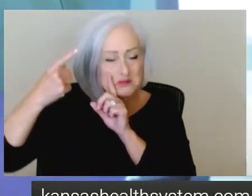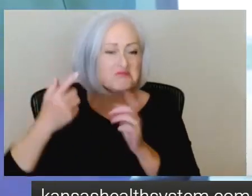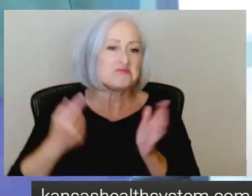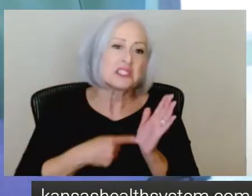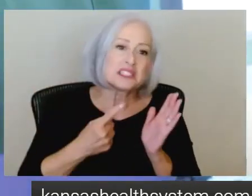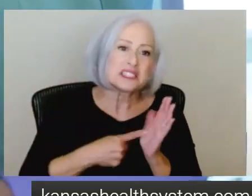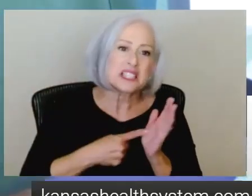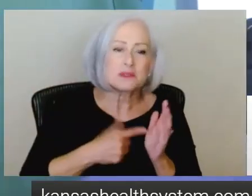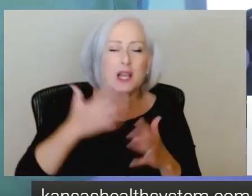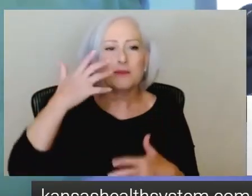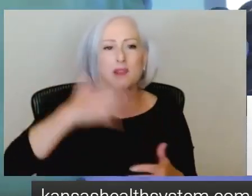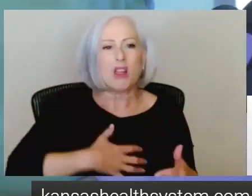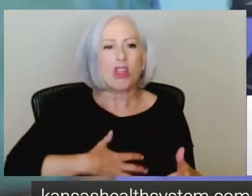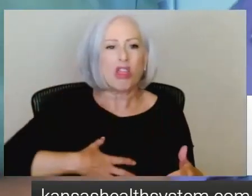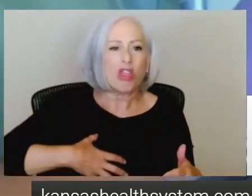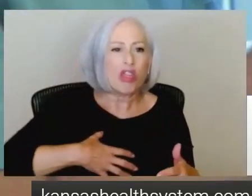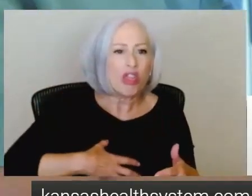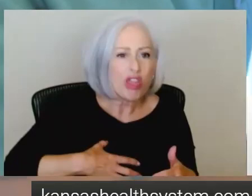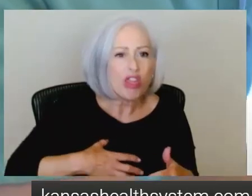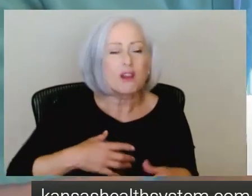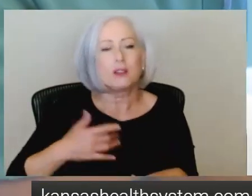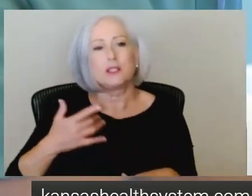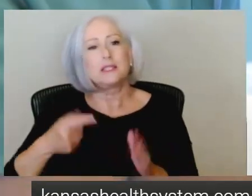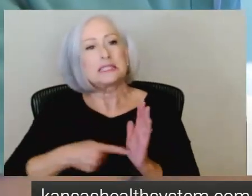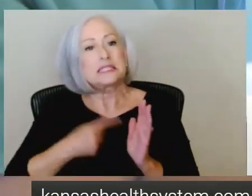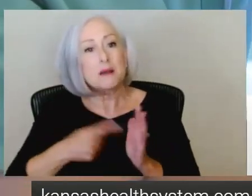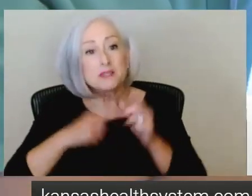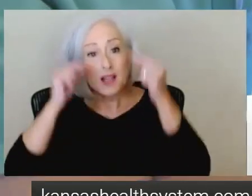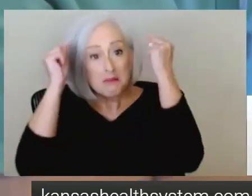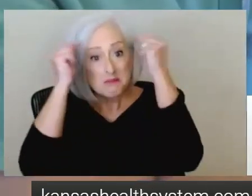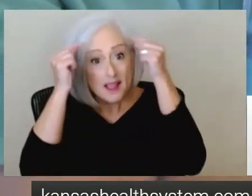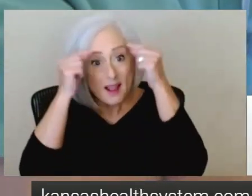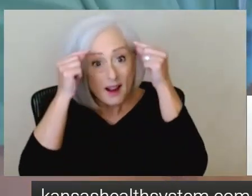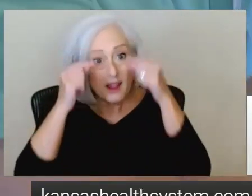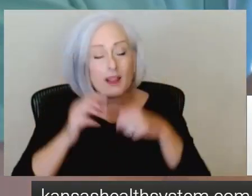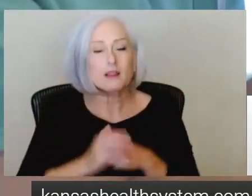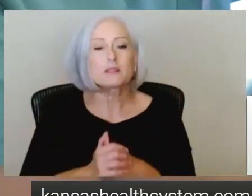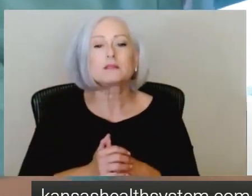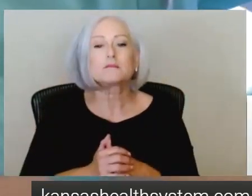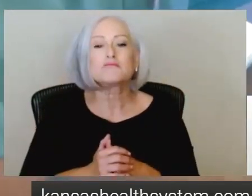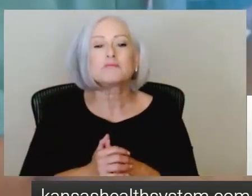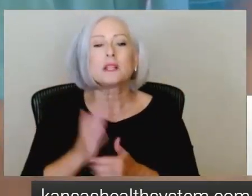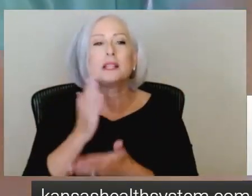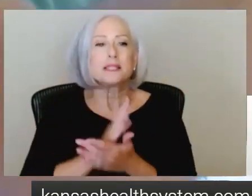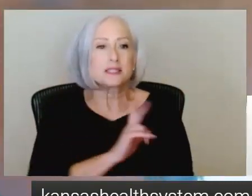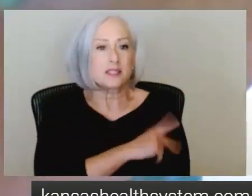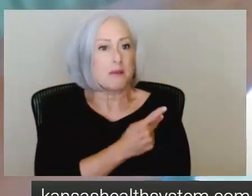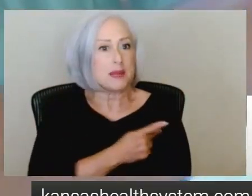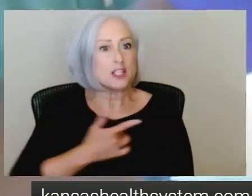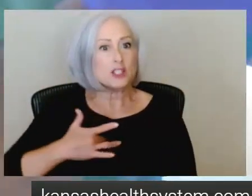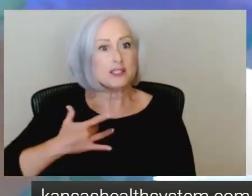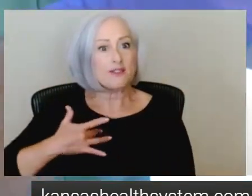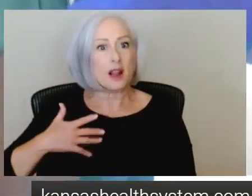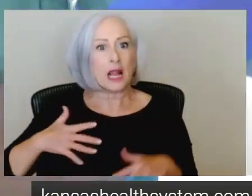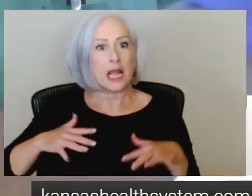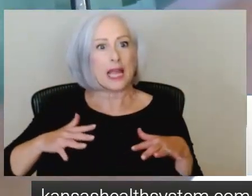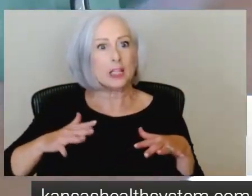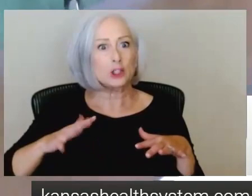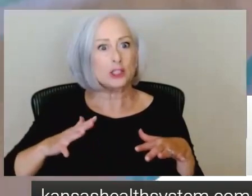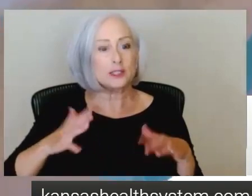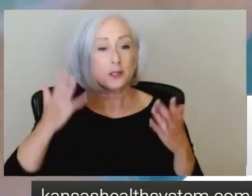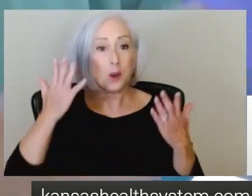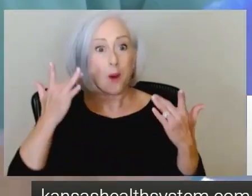nausea. Some of the patients can feel a little anxious because they are in the closed